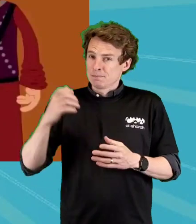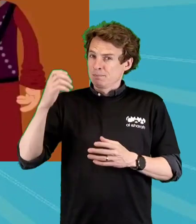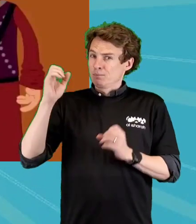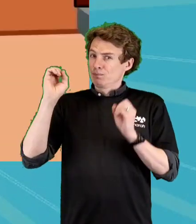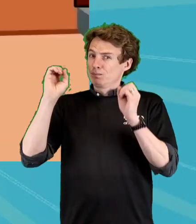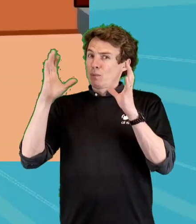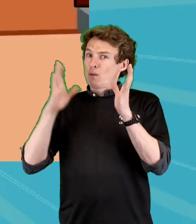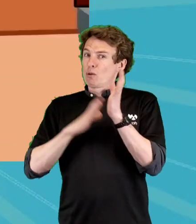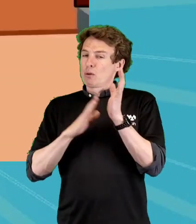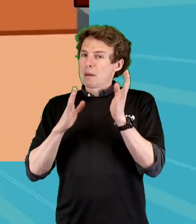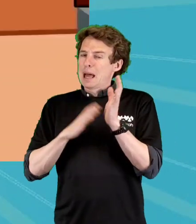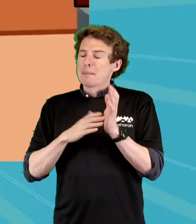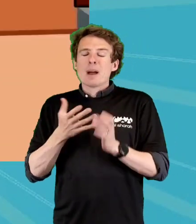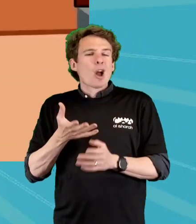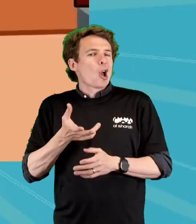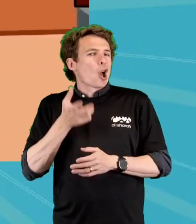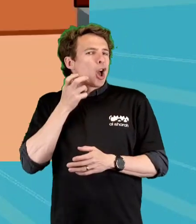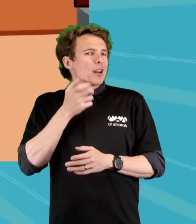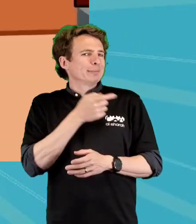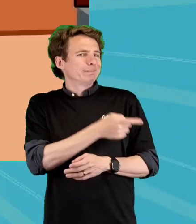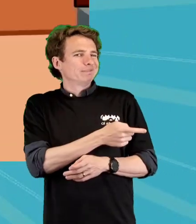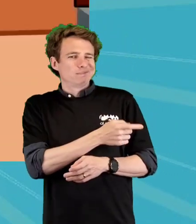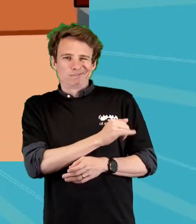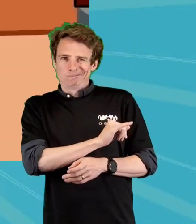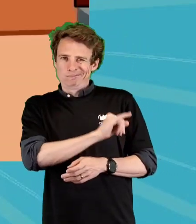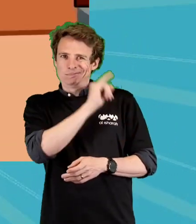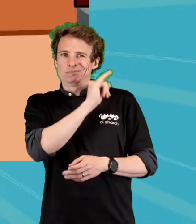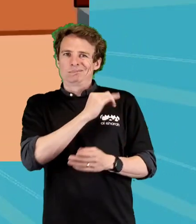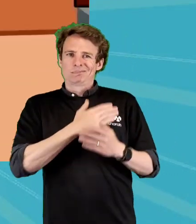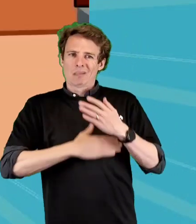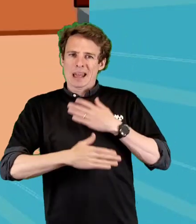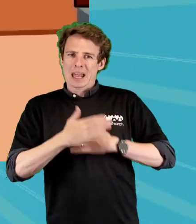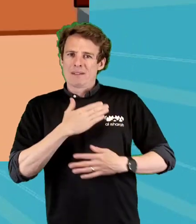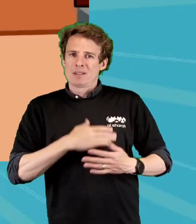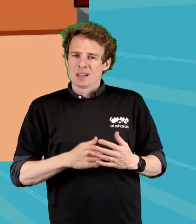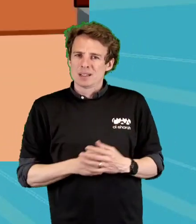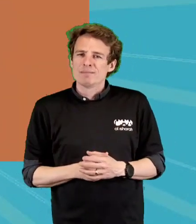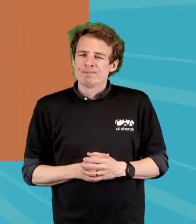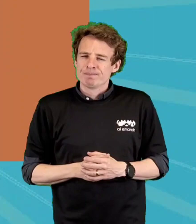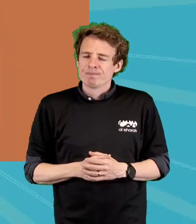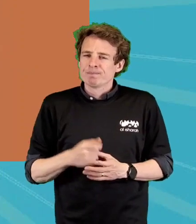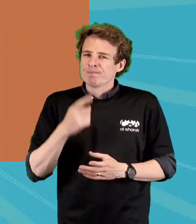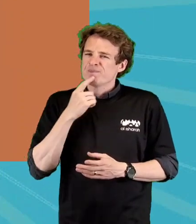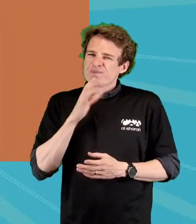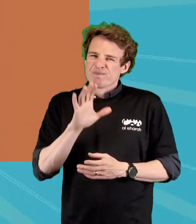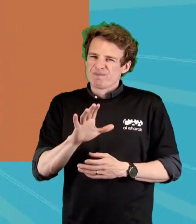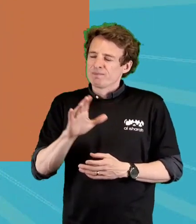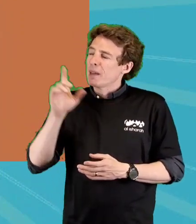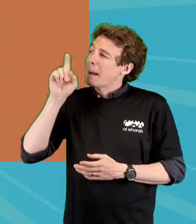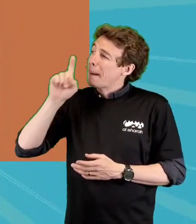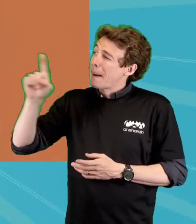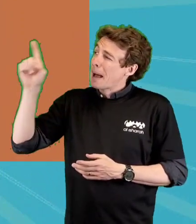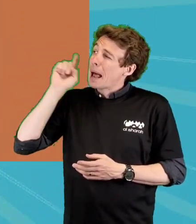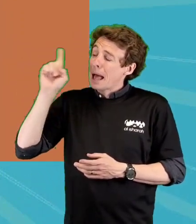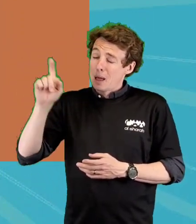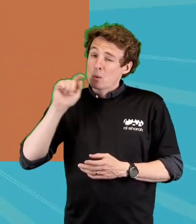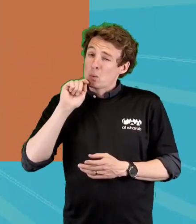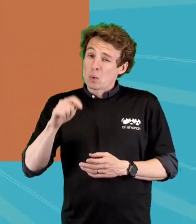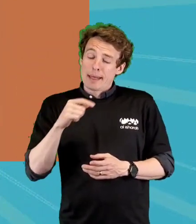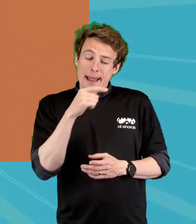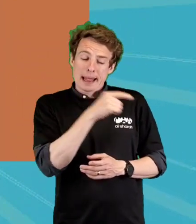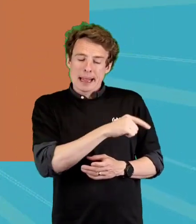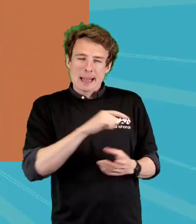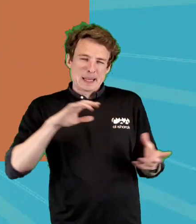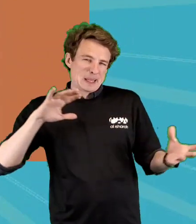up. When the Prophet heard about Khusru's bad behavior, he said that Allah subhanahu wa